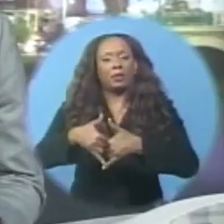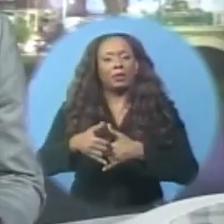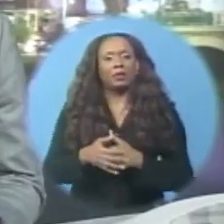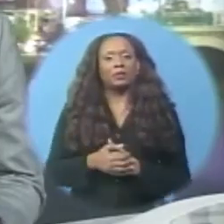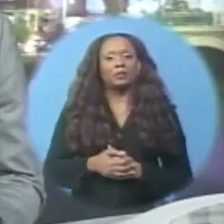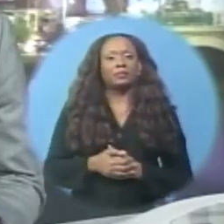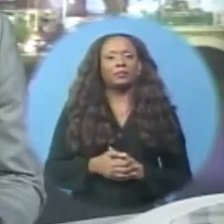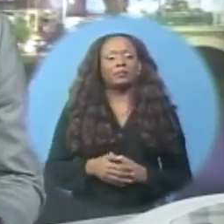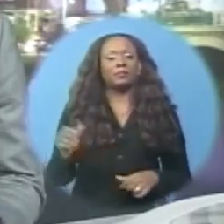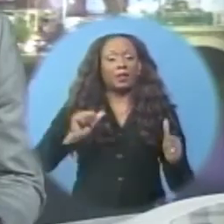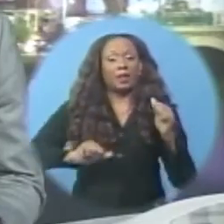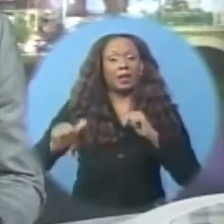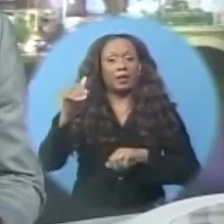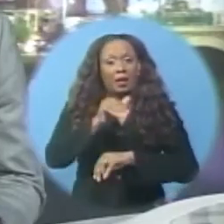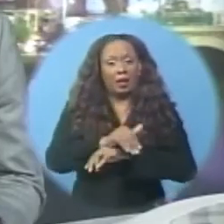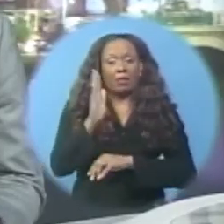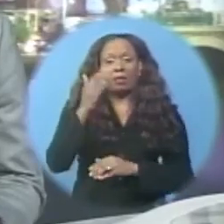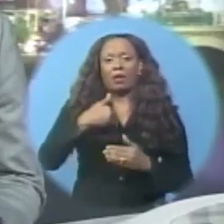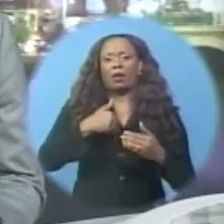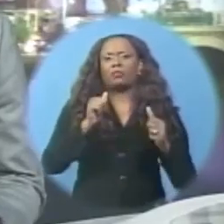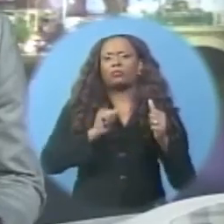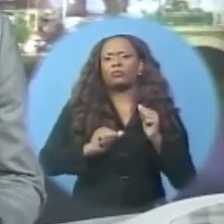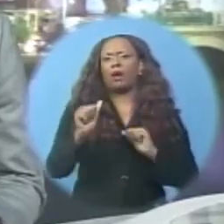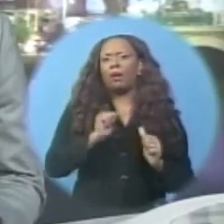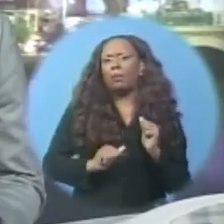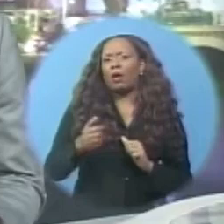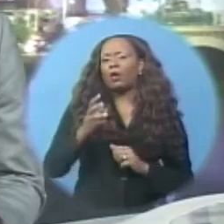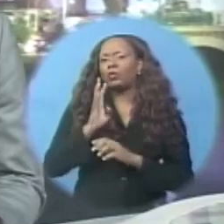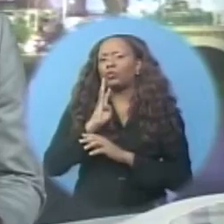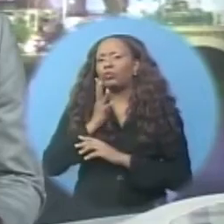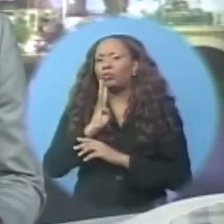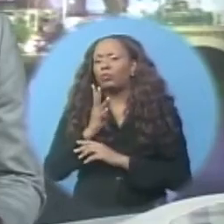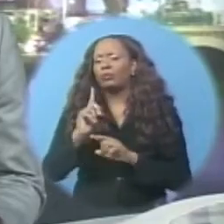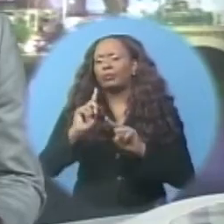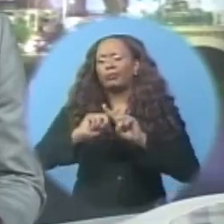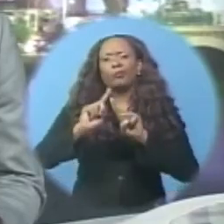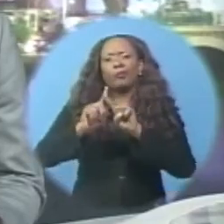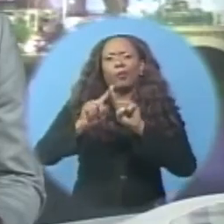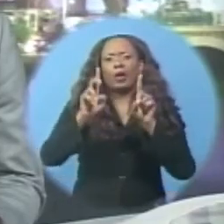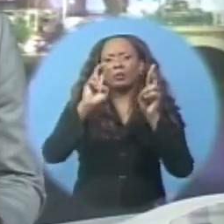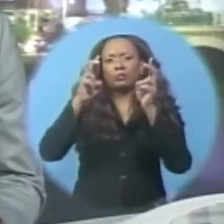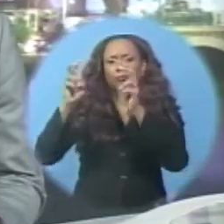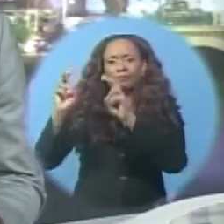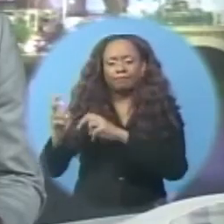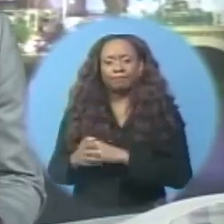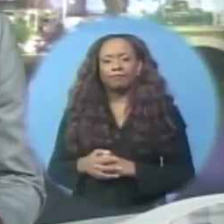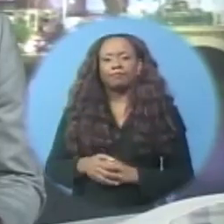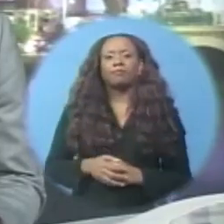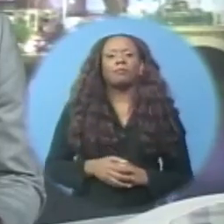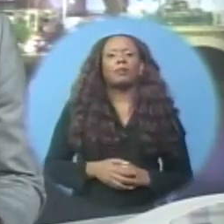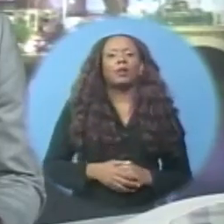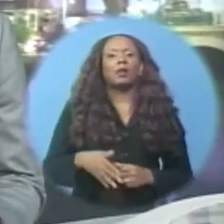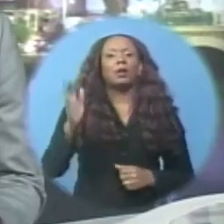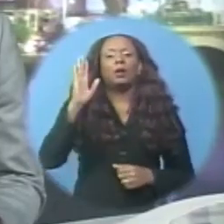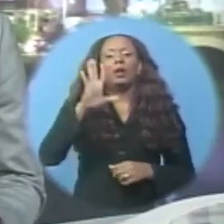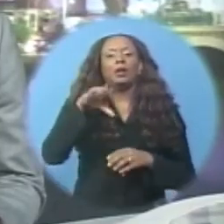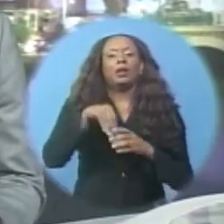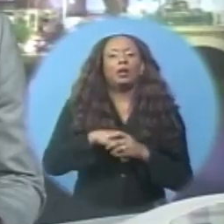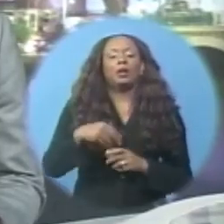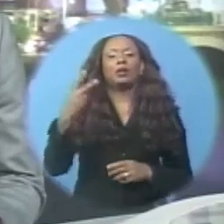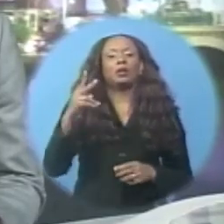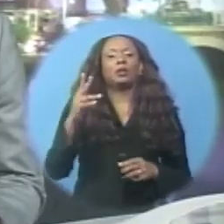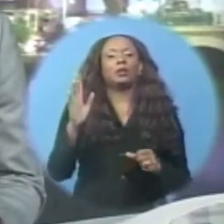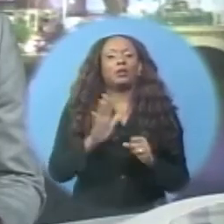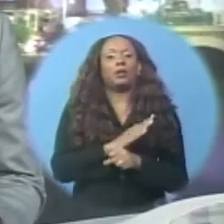short forms and long forms of drama and speech, dealing with a wide range of topics. 11 acts in the drama and speech lineup include 2